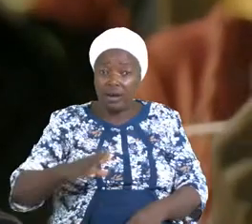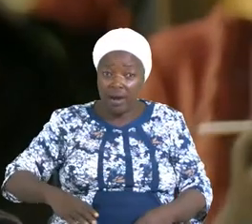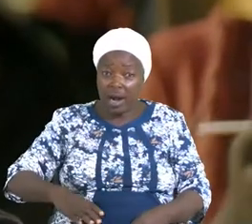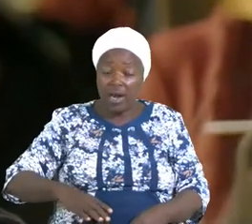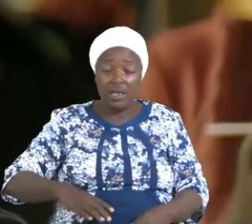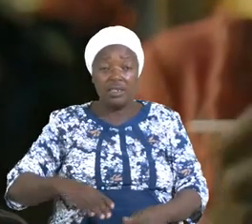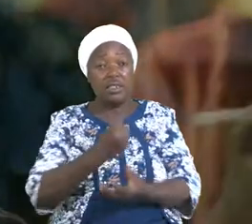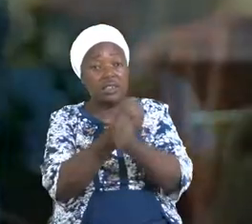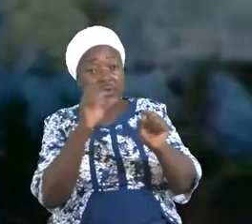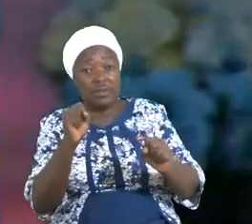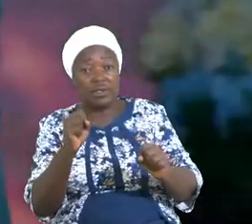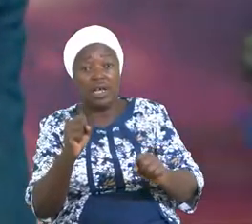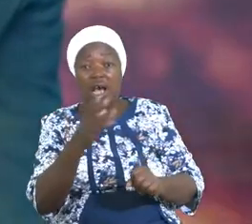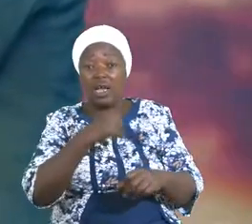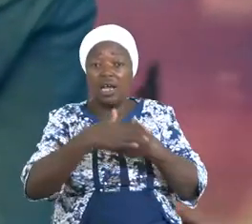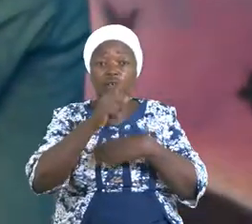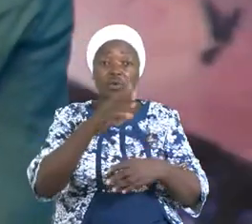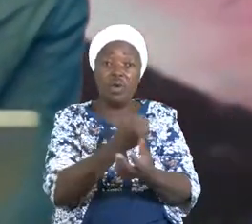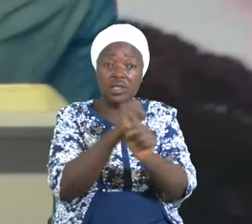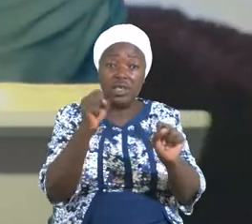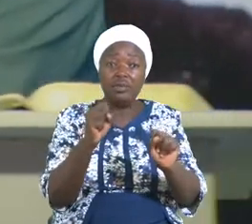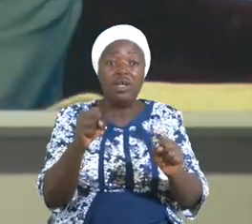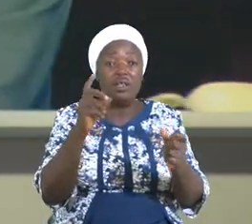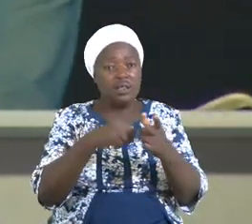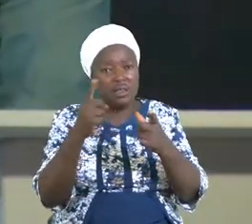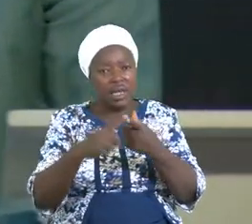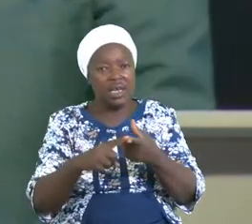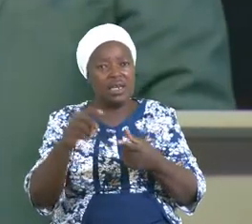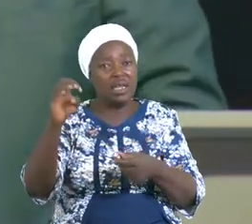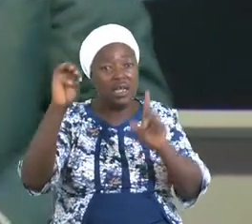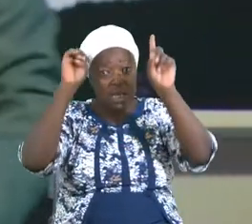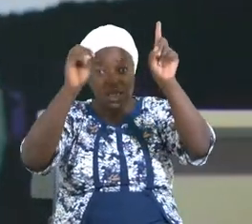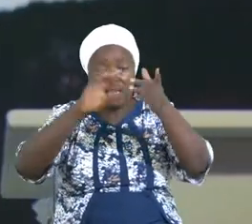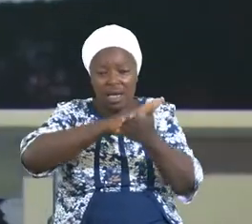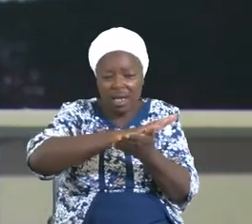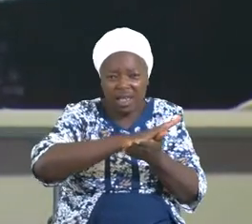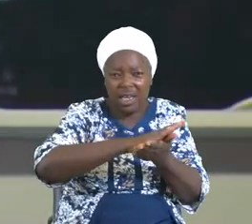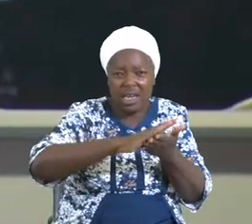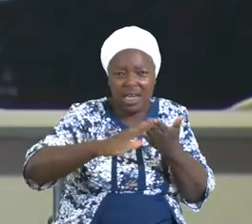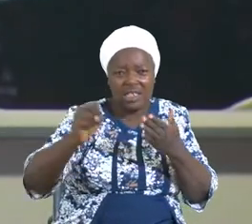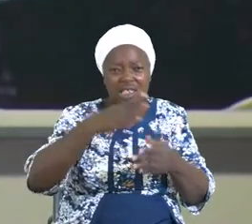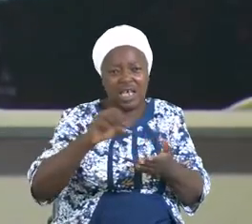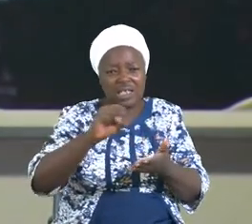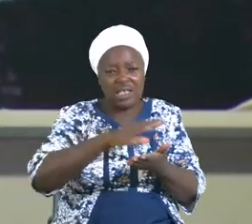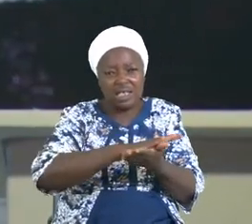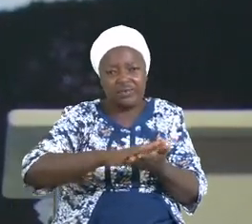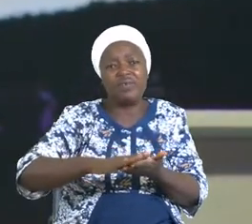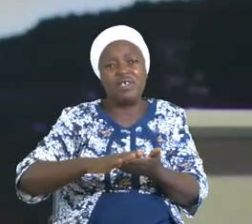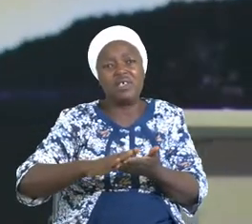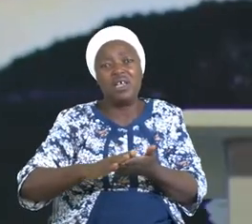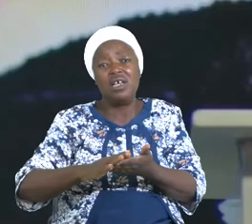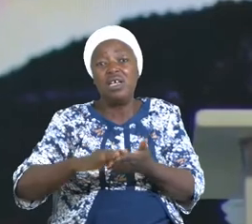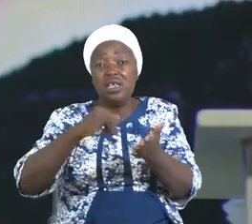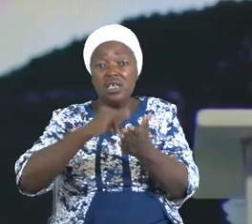has saved, then he cleanses and sanctifies. It is